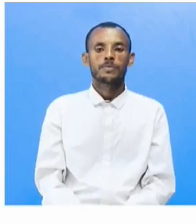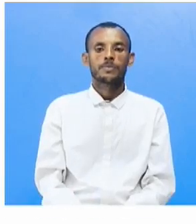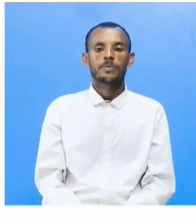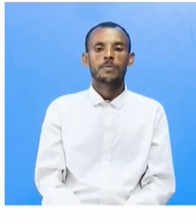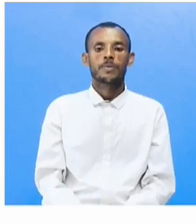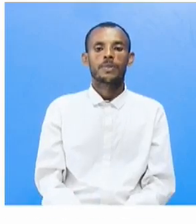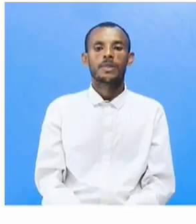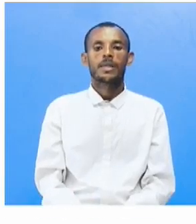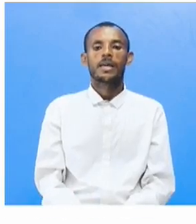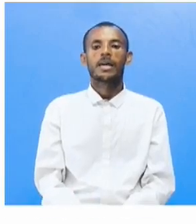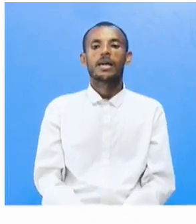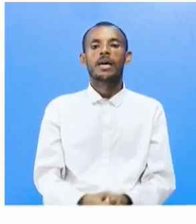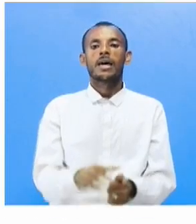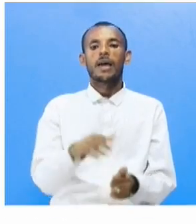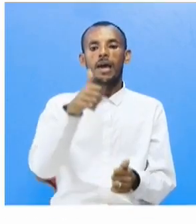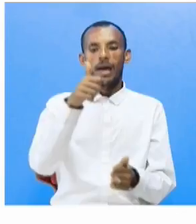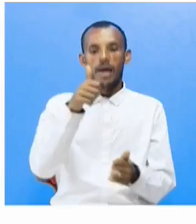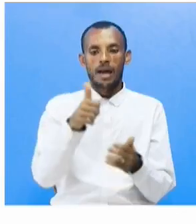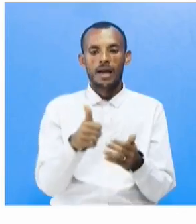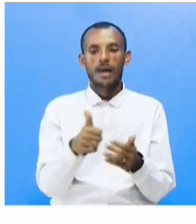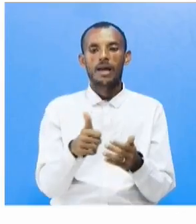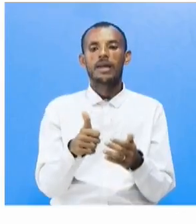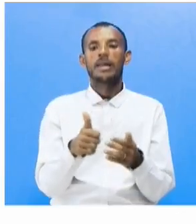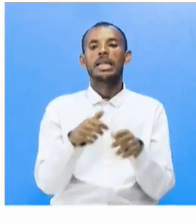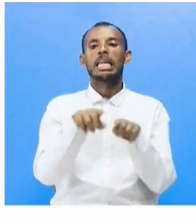A dealer